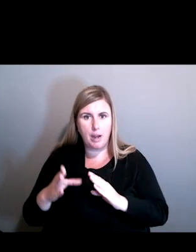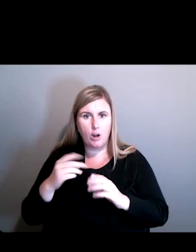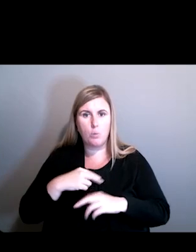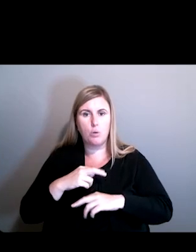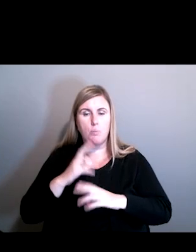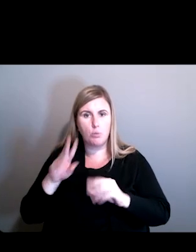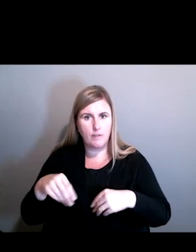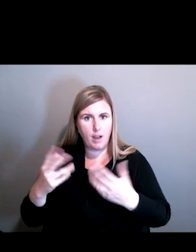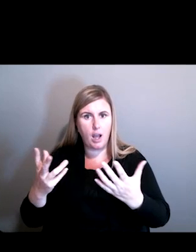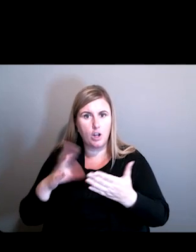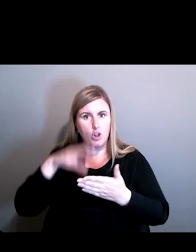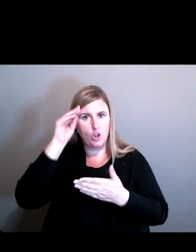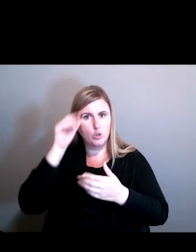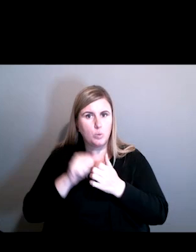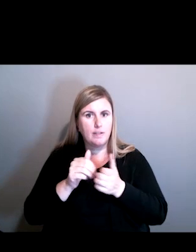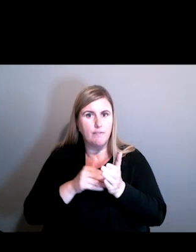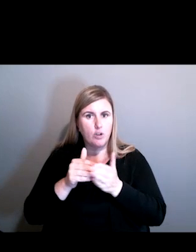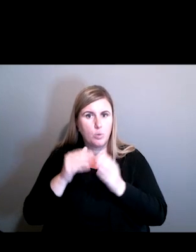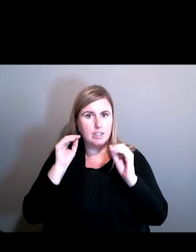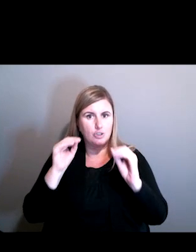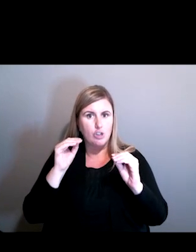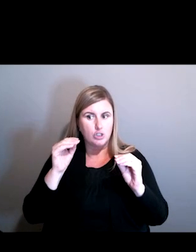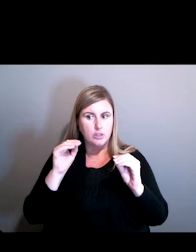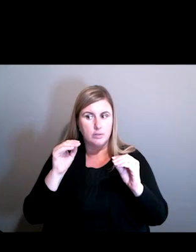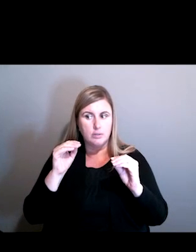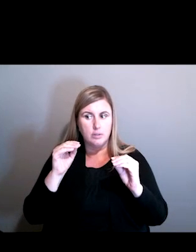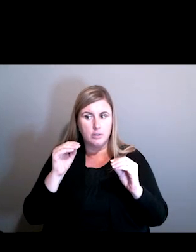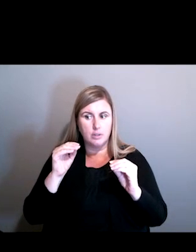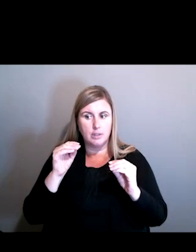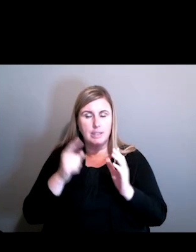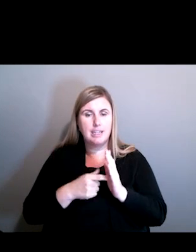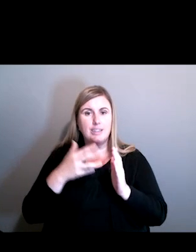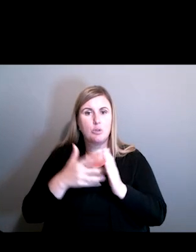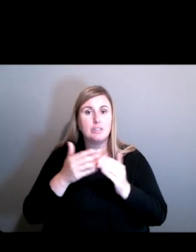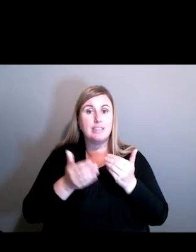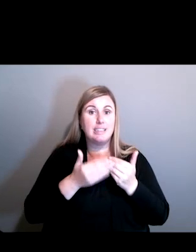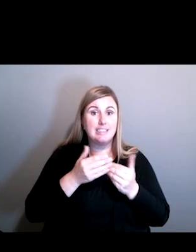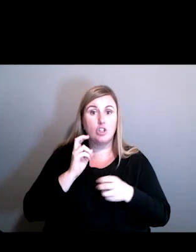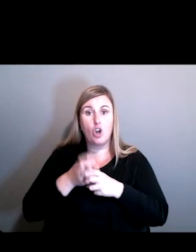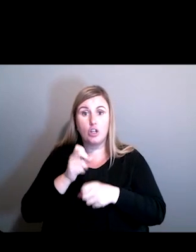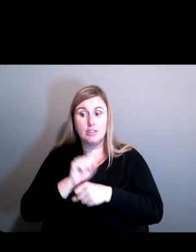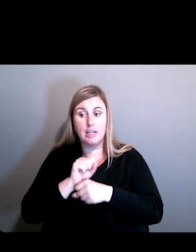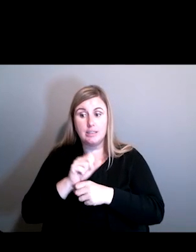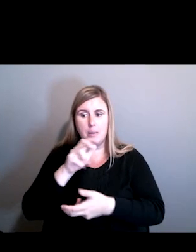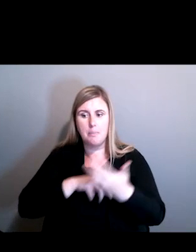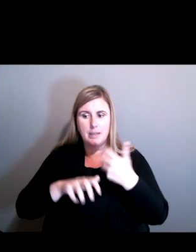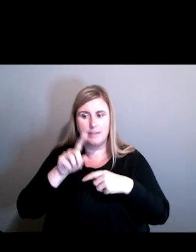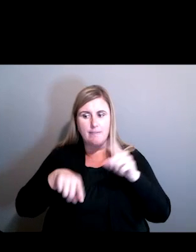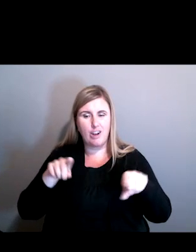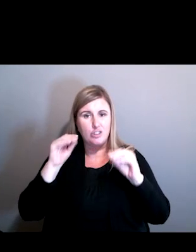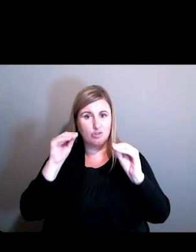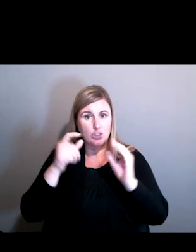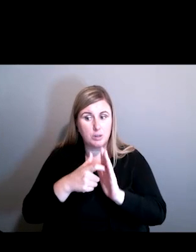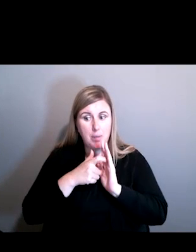and we're providing learners with frequent instruction. And intersperse easy, hard tasks, mix and vary